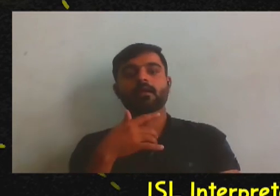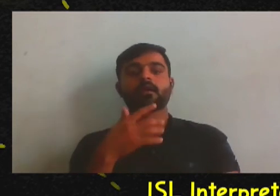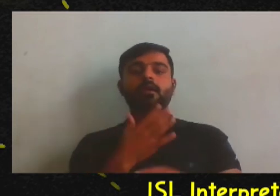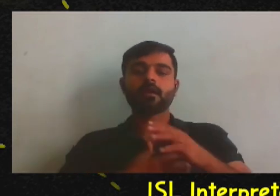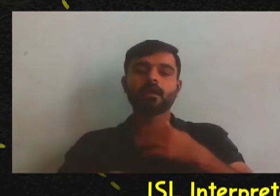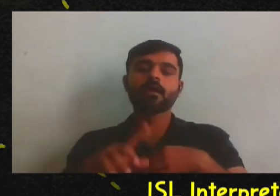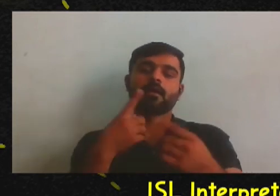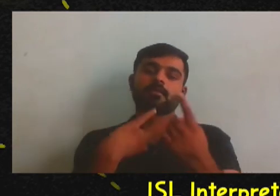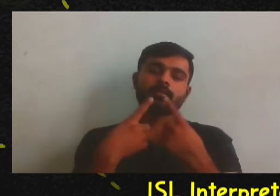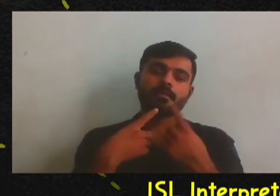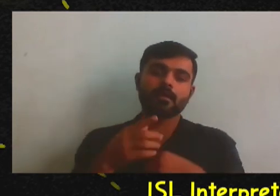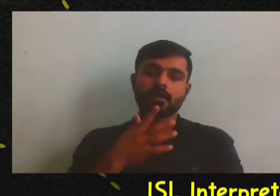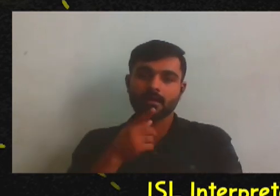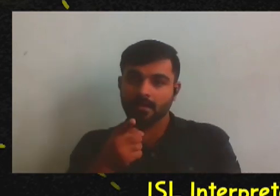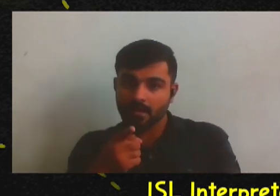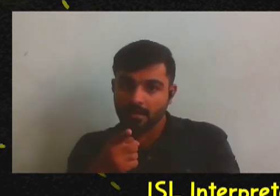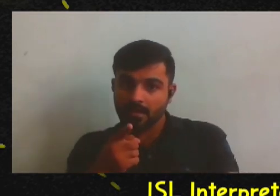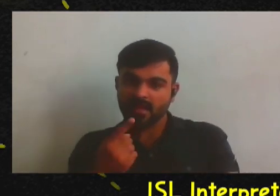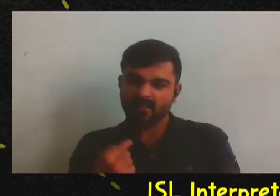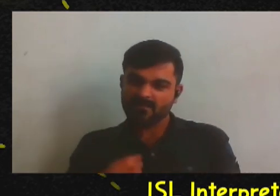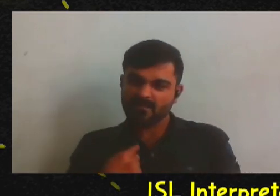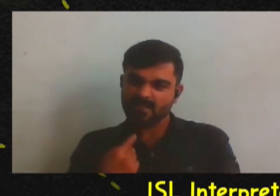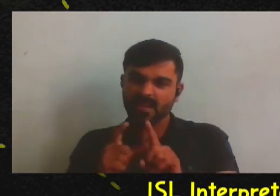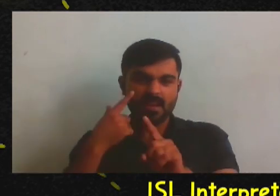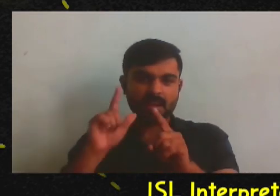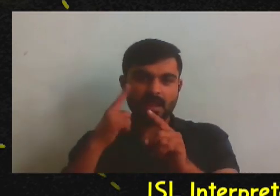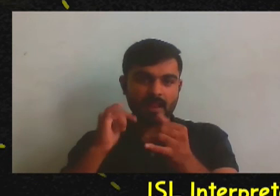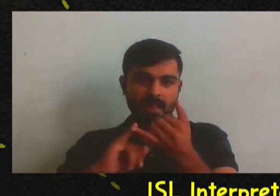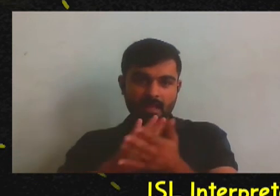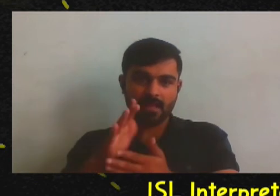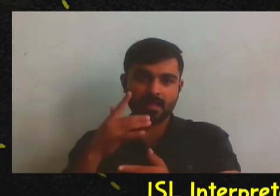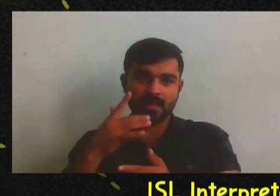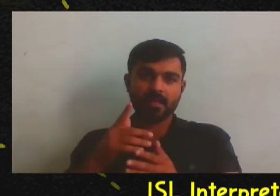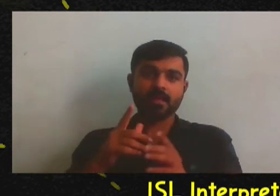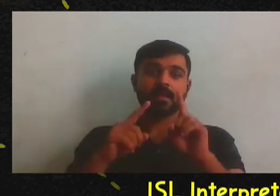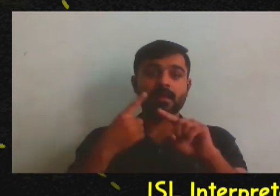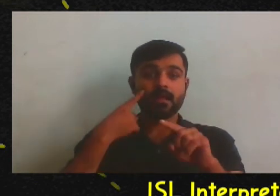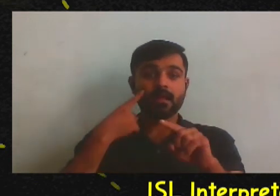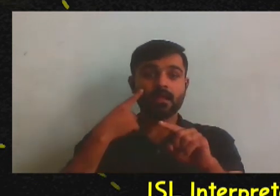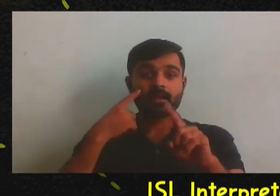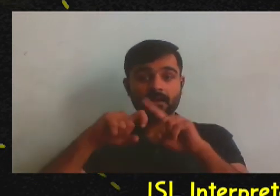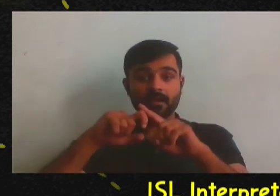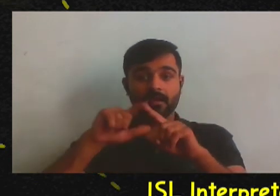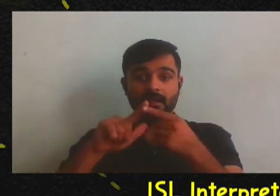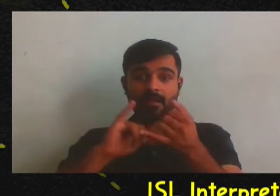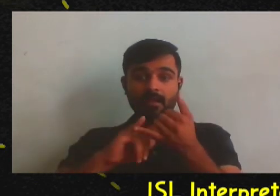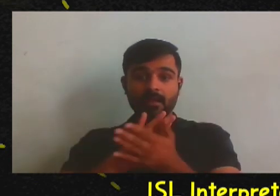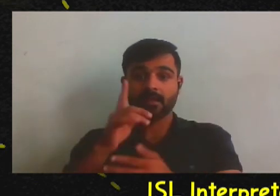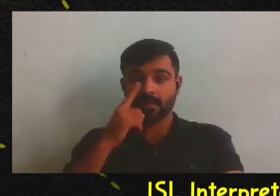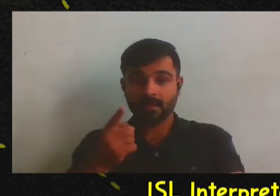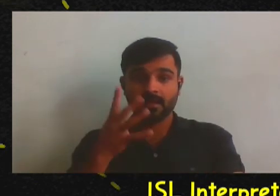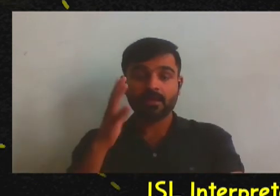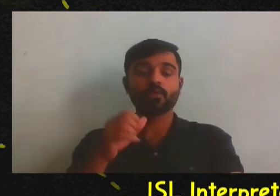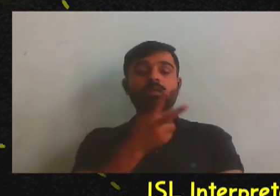voice would say, "Are you ticklish?" So everybody would call her the ticklish lady, who just called up to have this kind